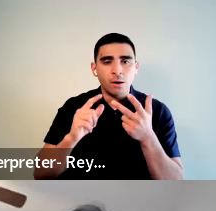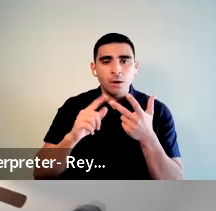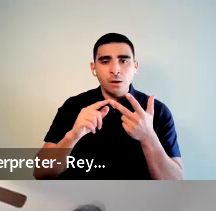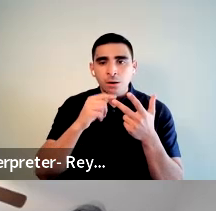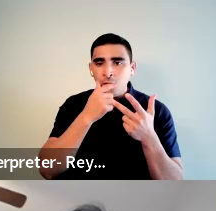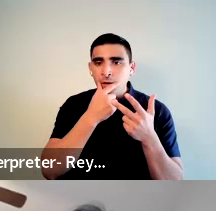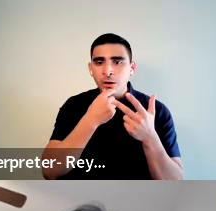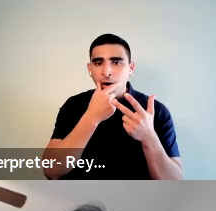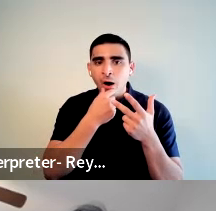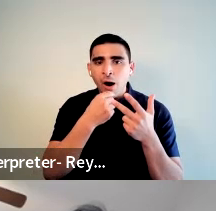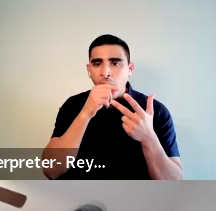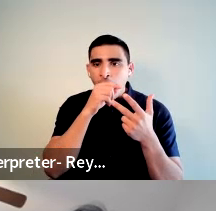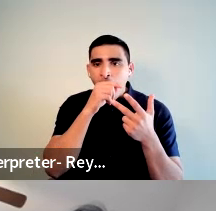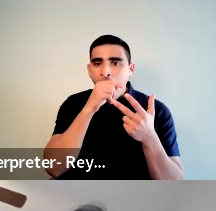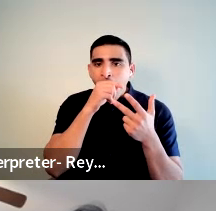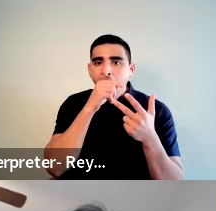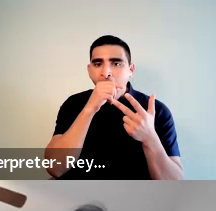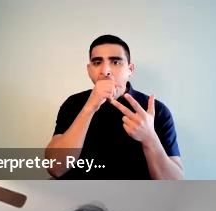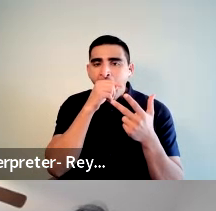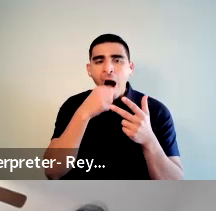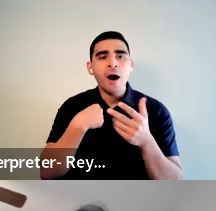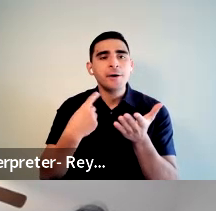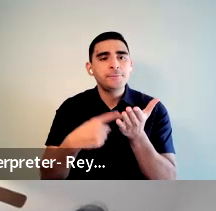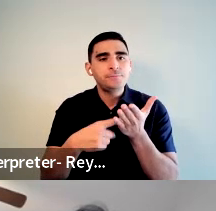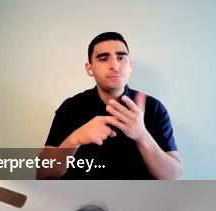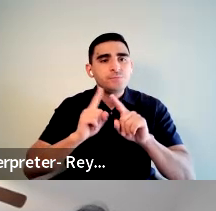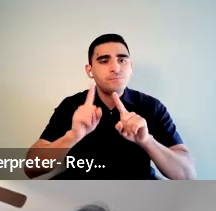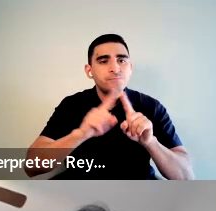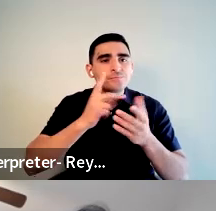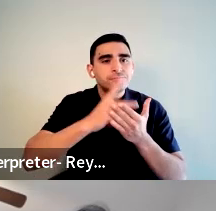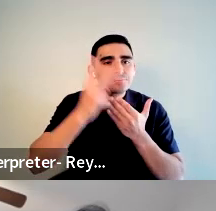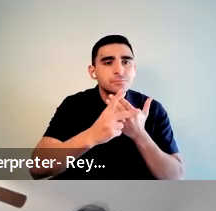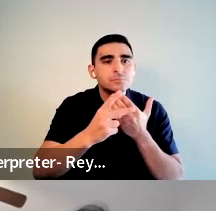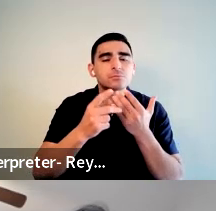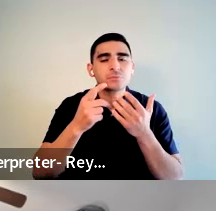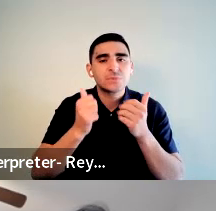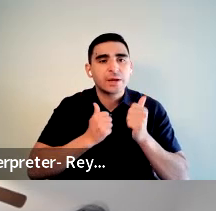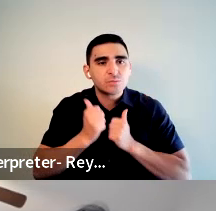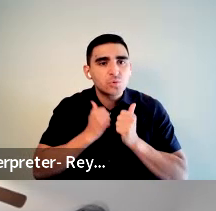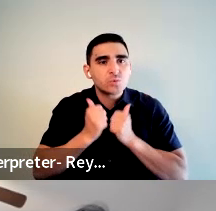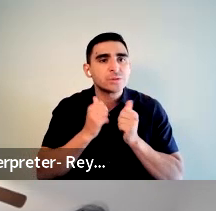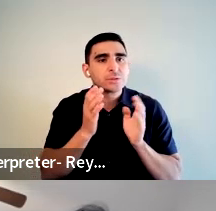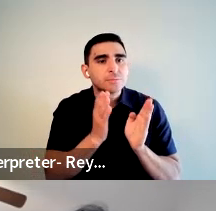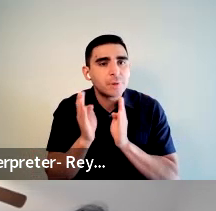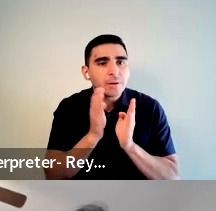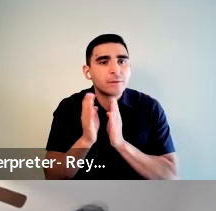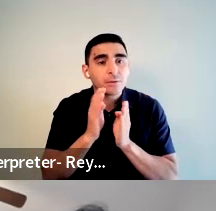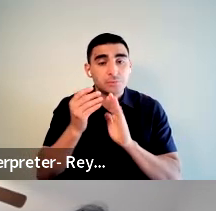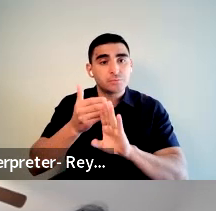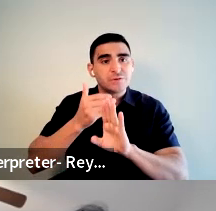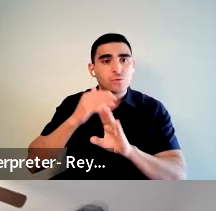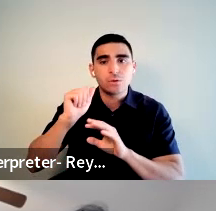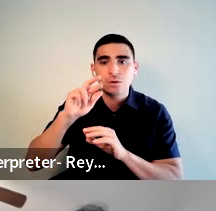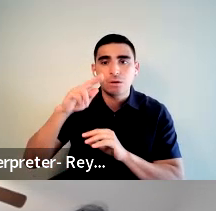good conversation about the existing program and the aspiration and plan that we already had pre-ARPA for